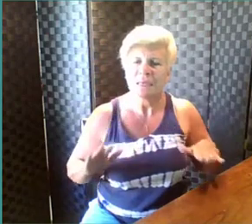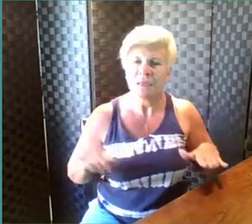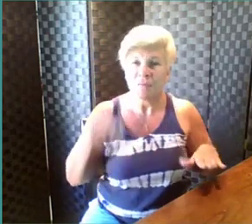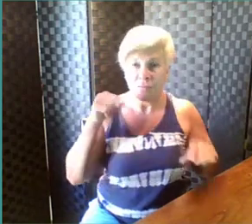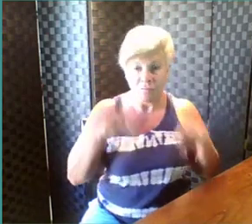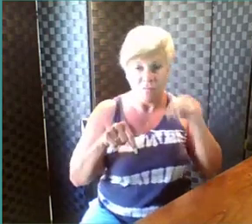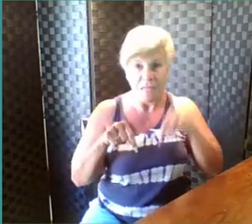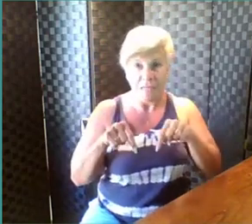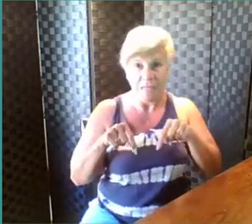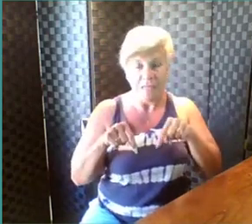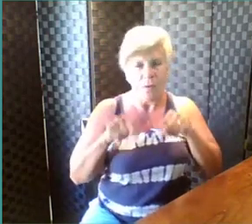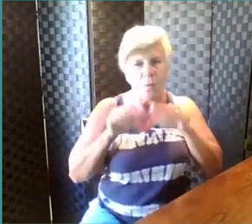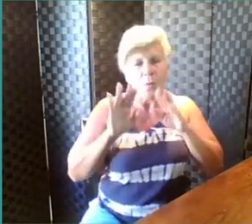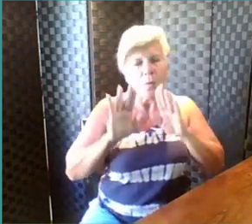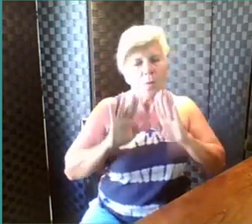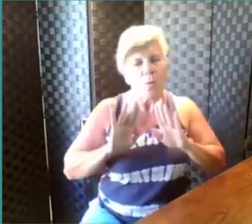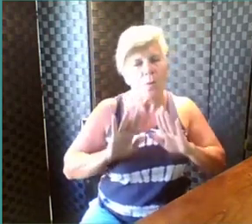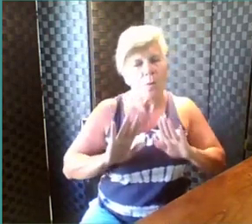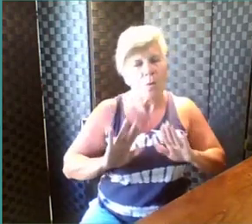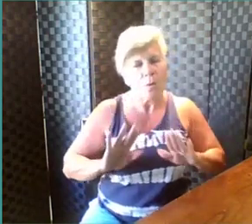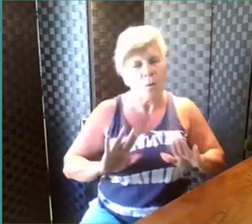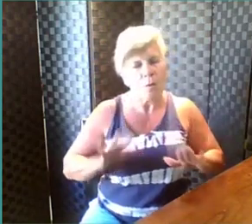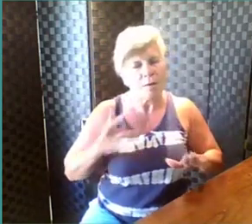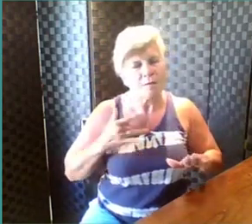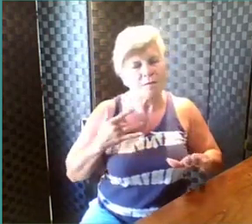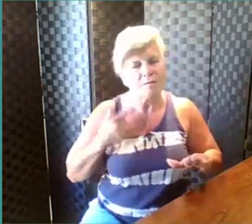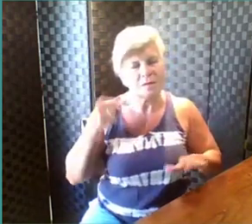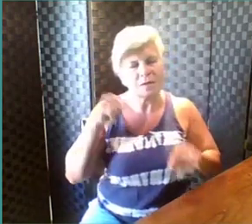Feet are still. Can you feel them?